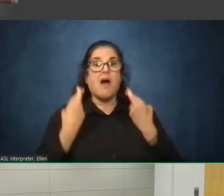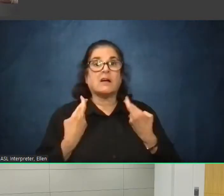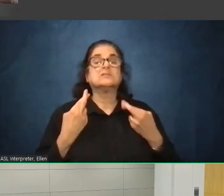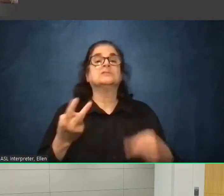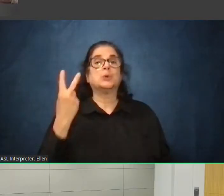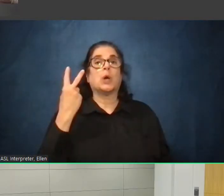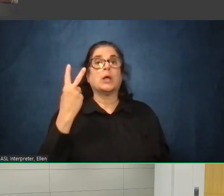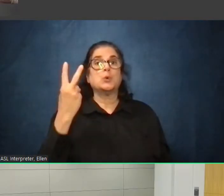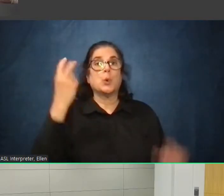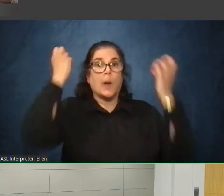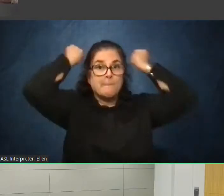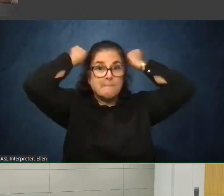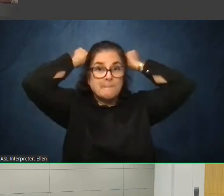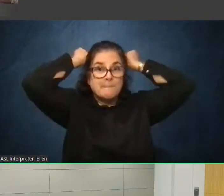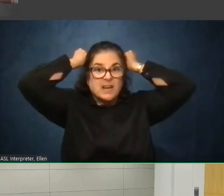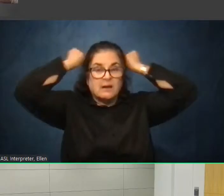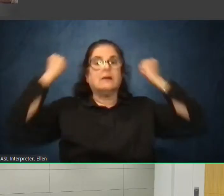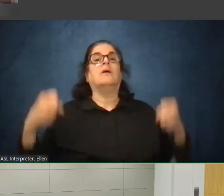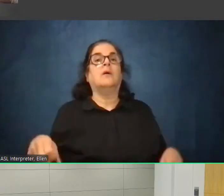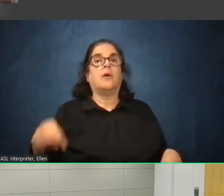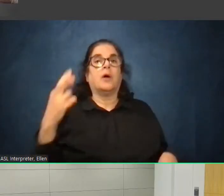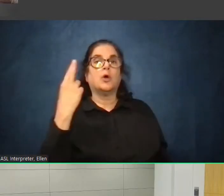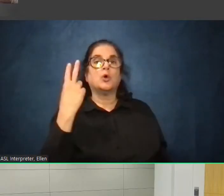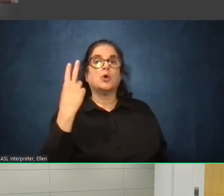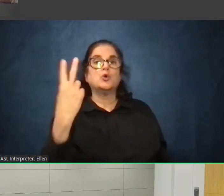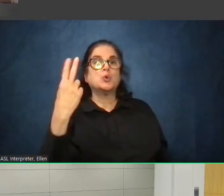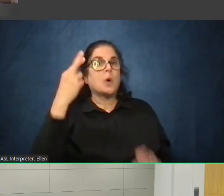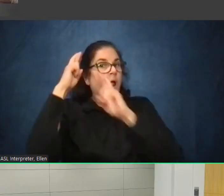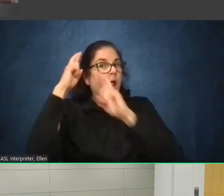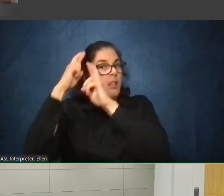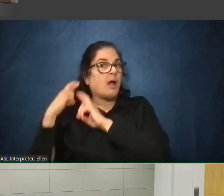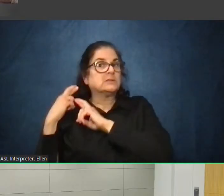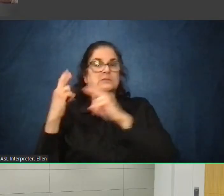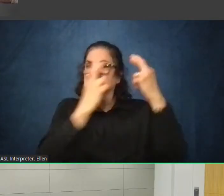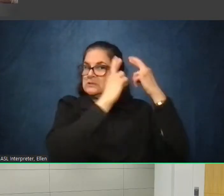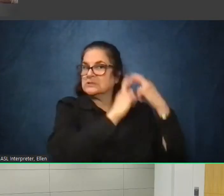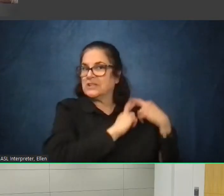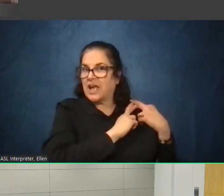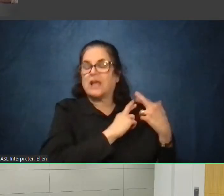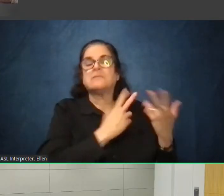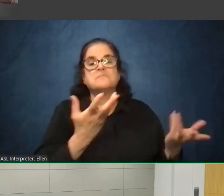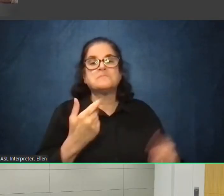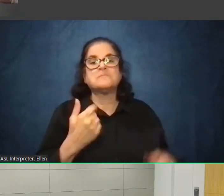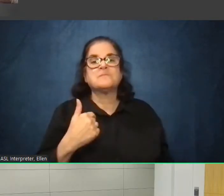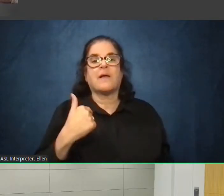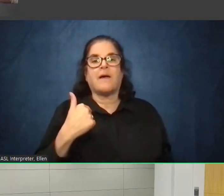two locks on the side. I am a